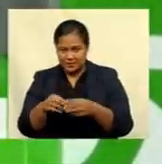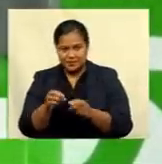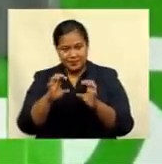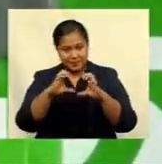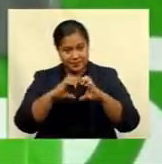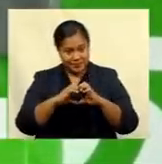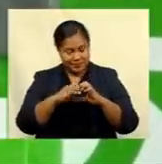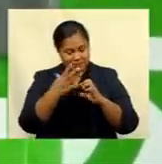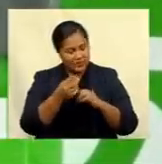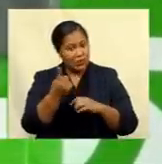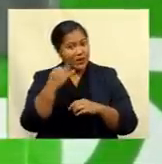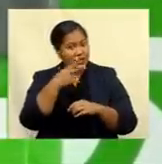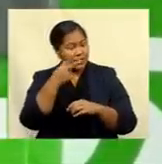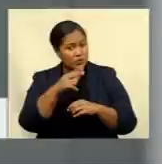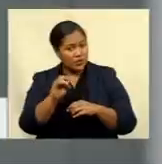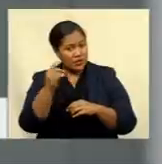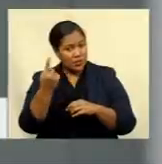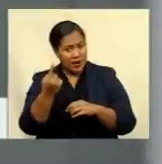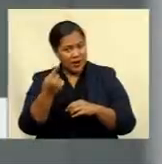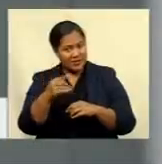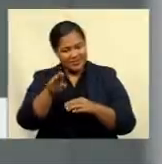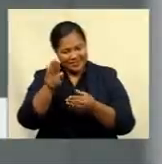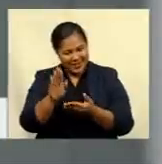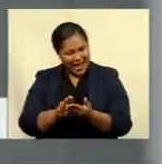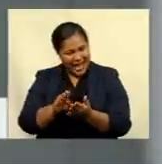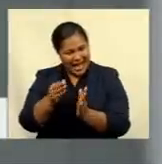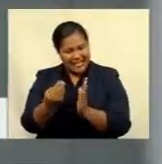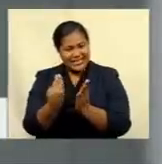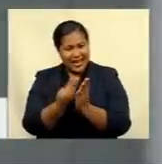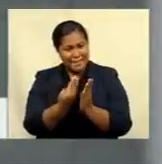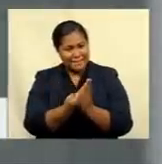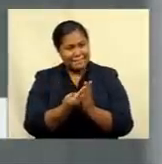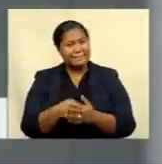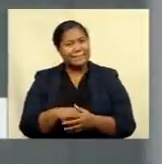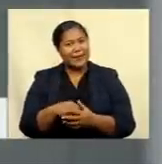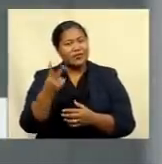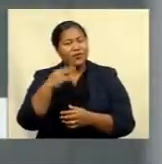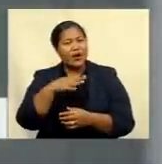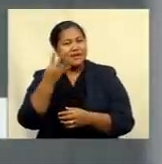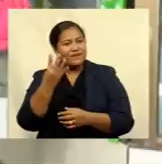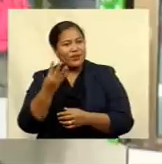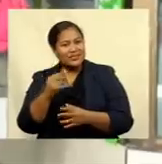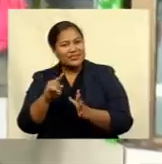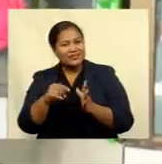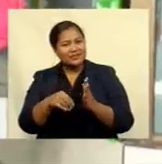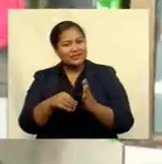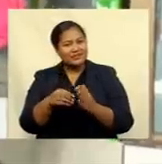has 121 ATMs, over 2,100 FPOS terminals, 16 branches and 40